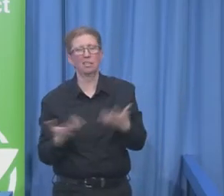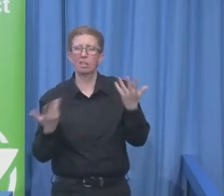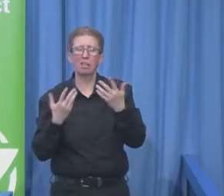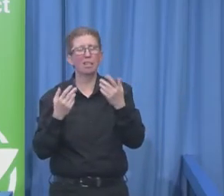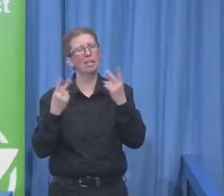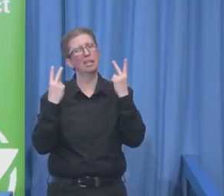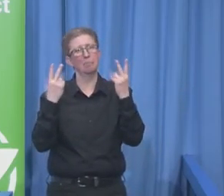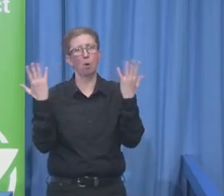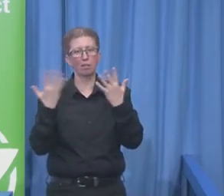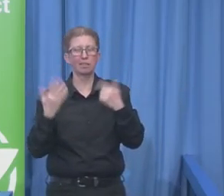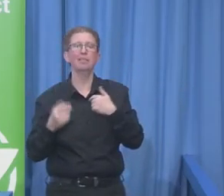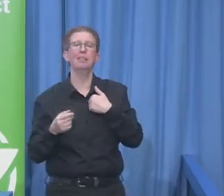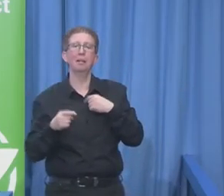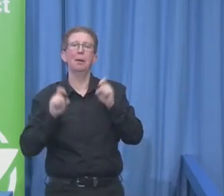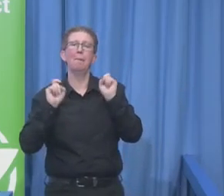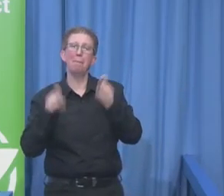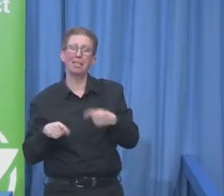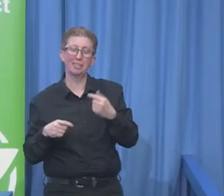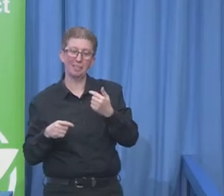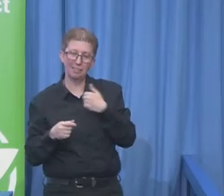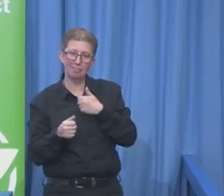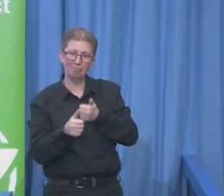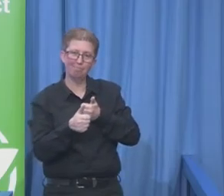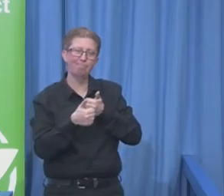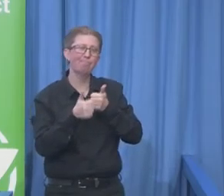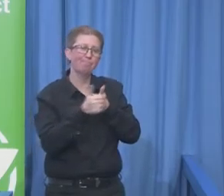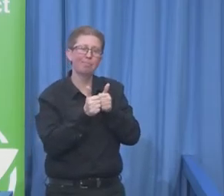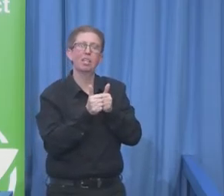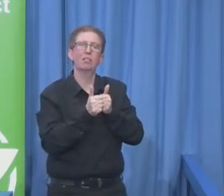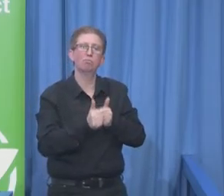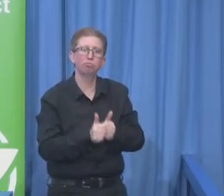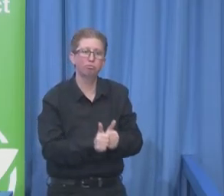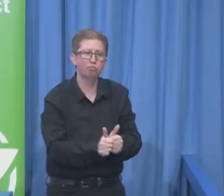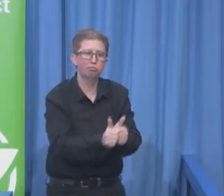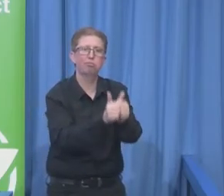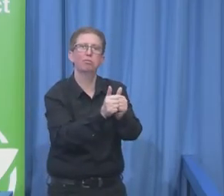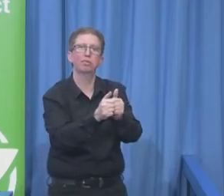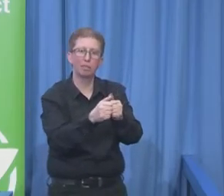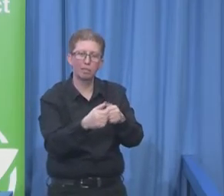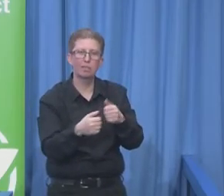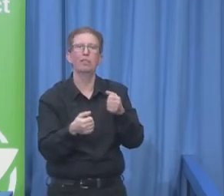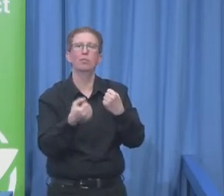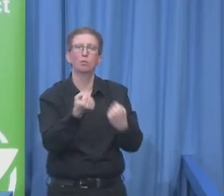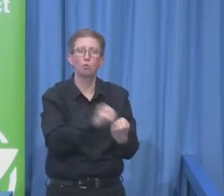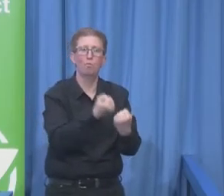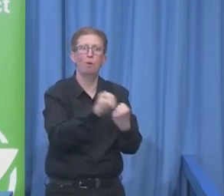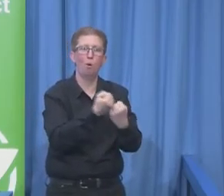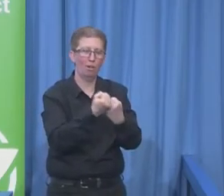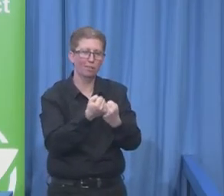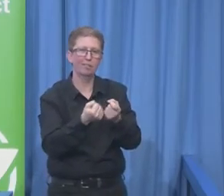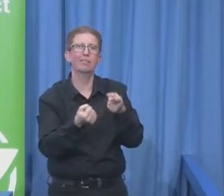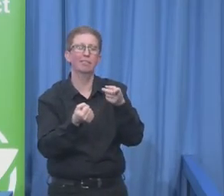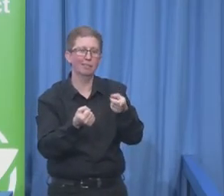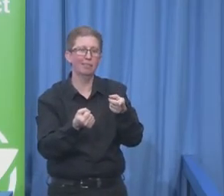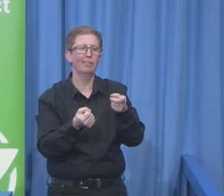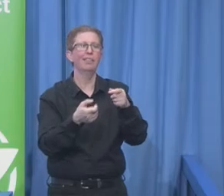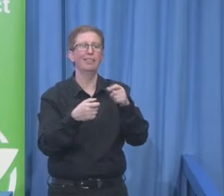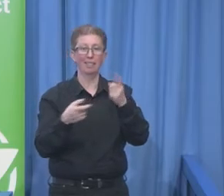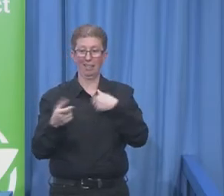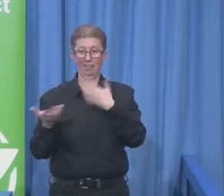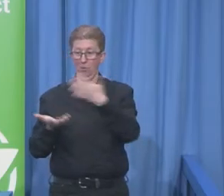JBS concept. That's one, so ownership. The second one is that they started with the